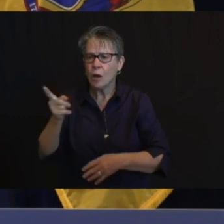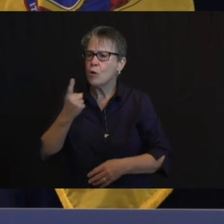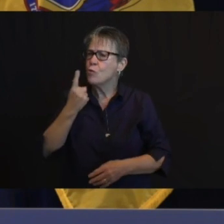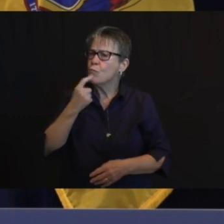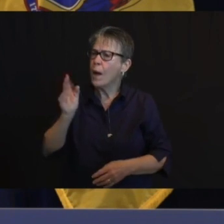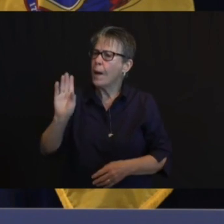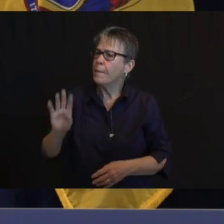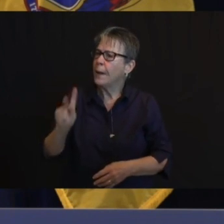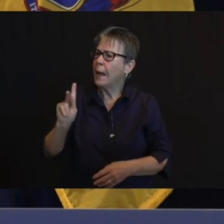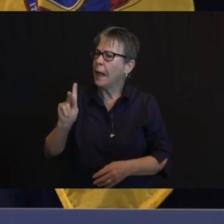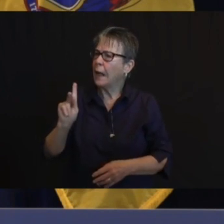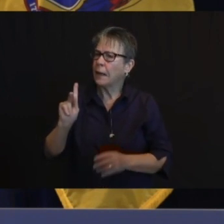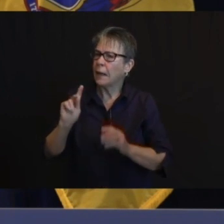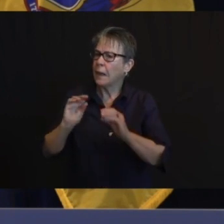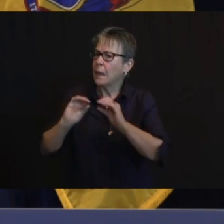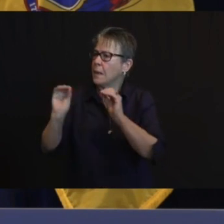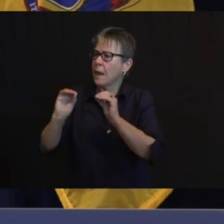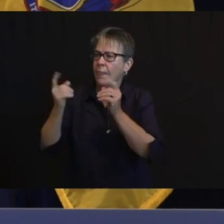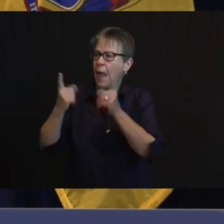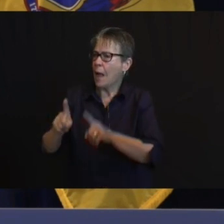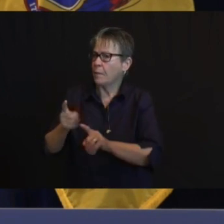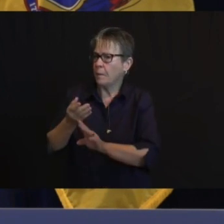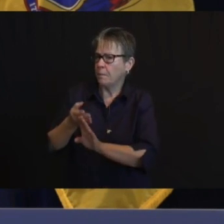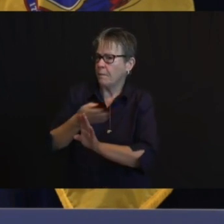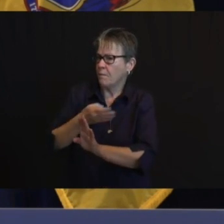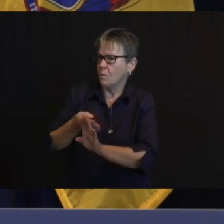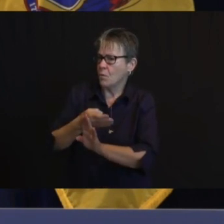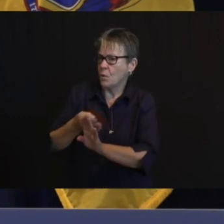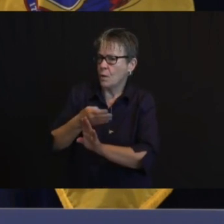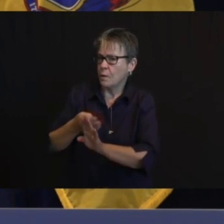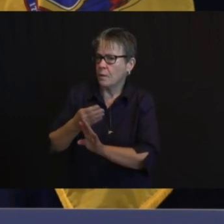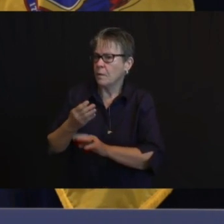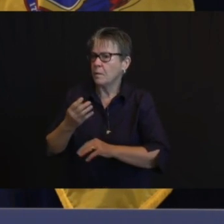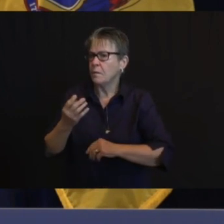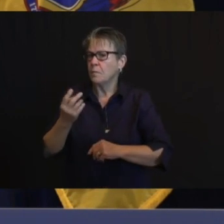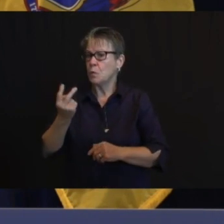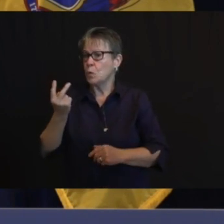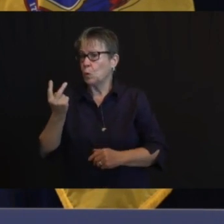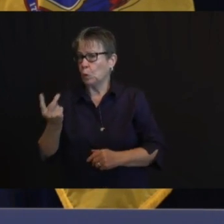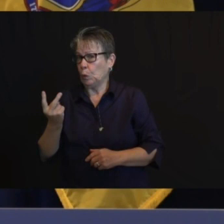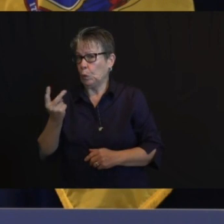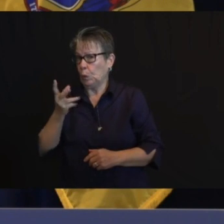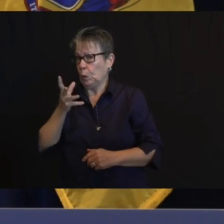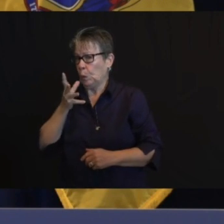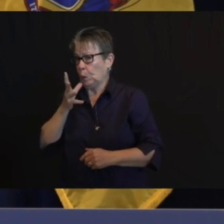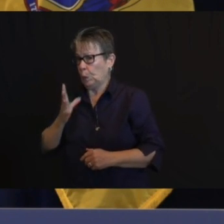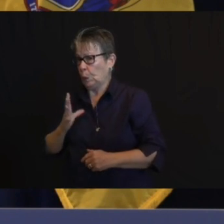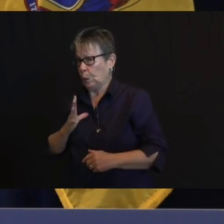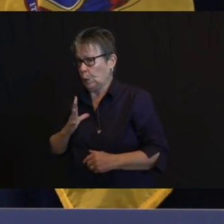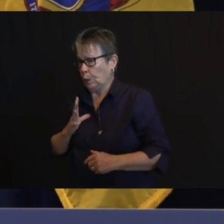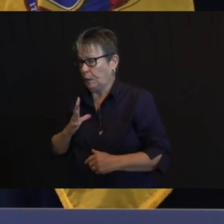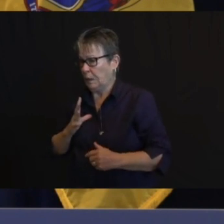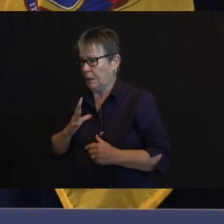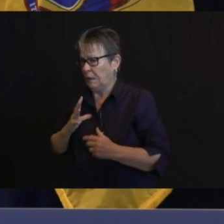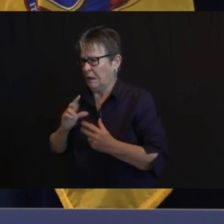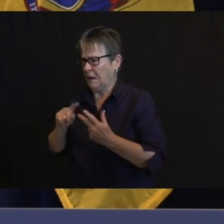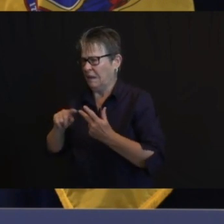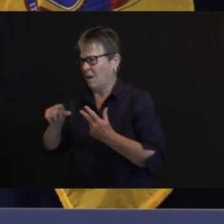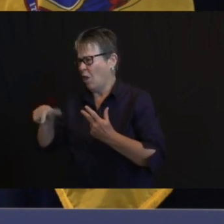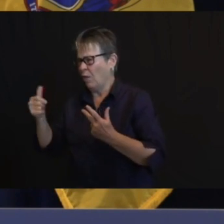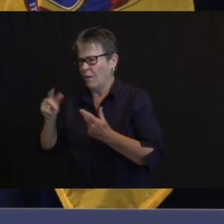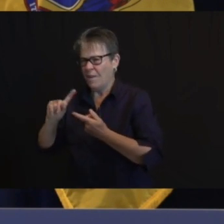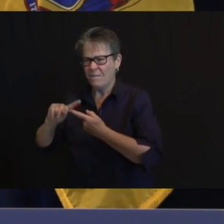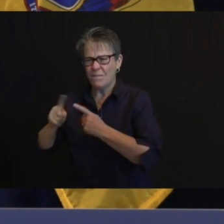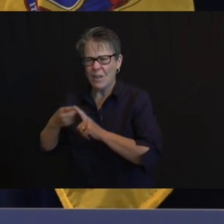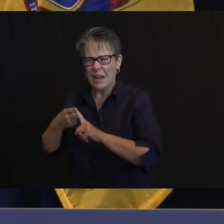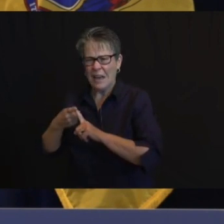all happened beforehand. And there were two women who they had a third friend who sort of pushed them away, and that was the